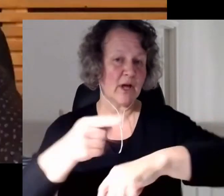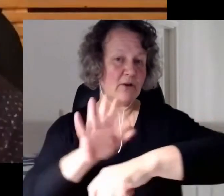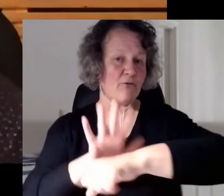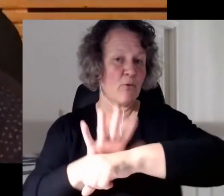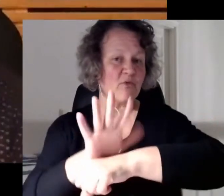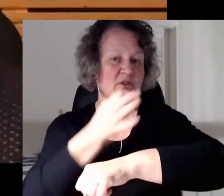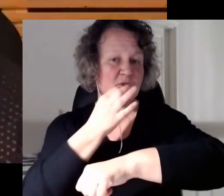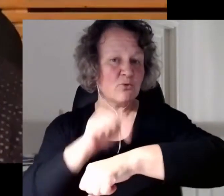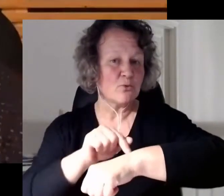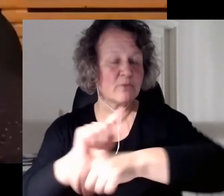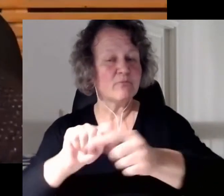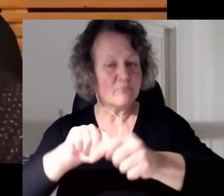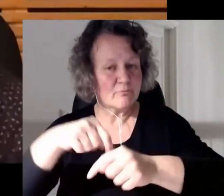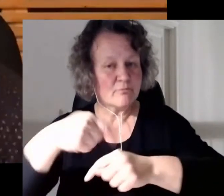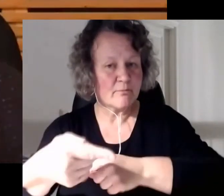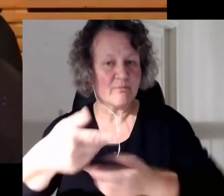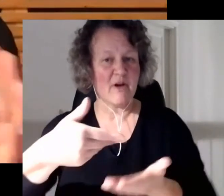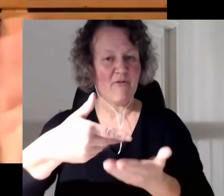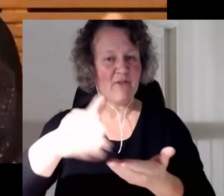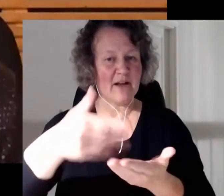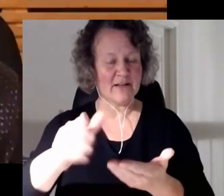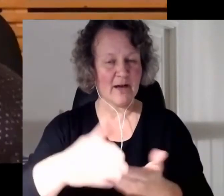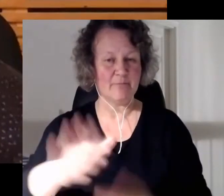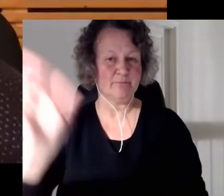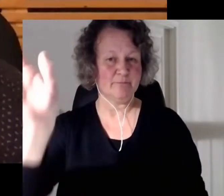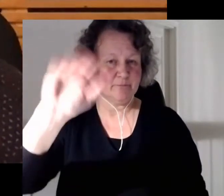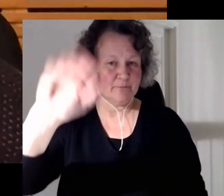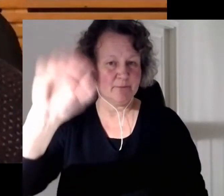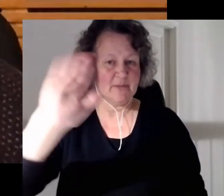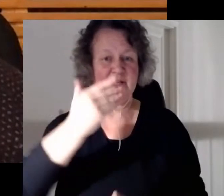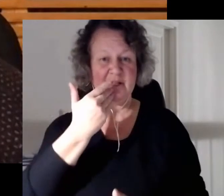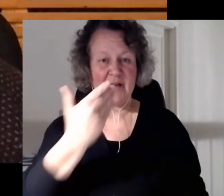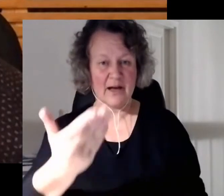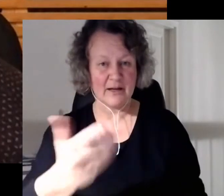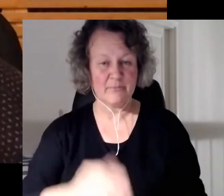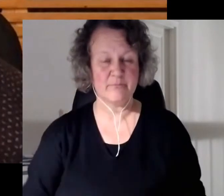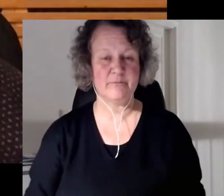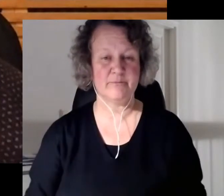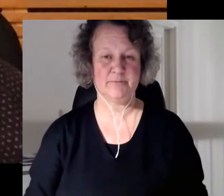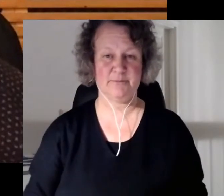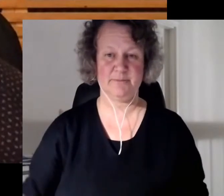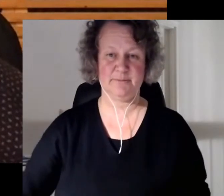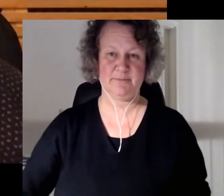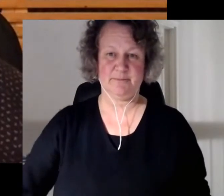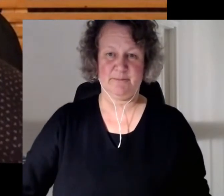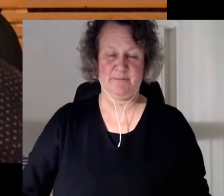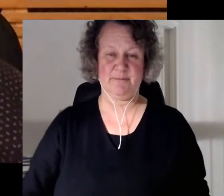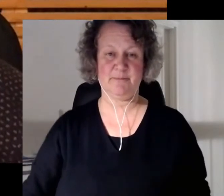then we continue here. Thank you so much. See you later. Bye-bye. Ciao.